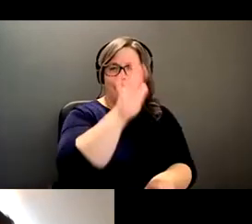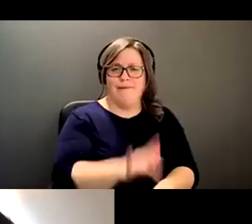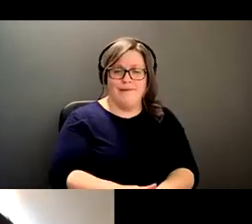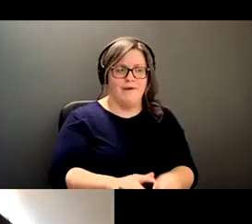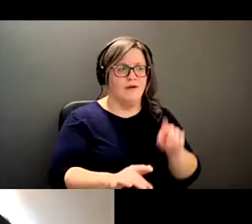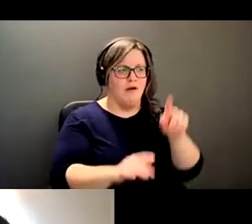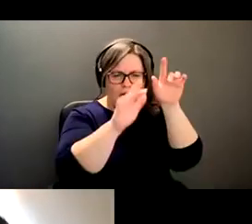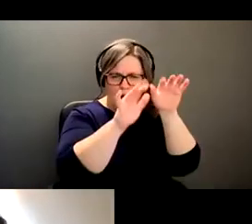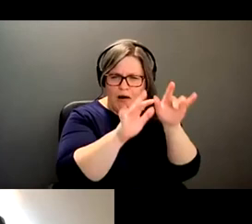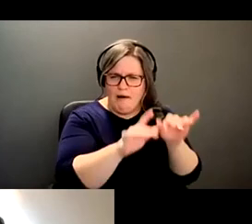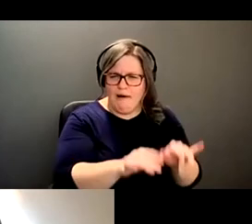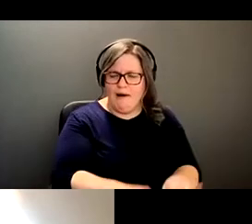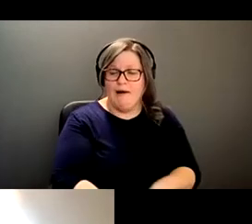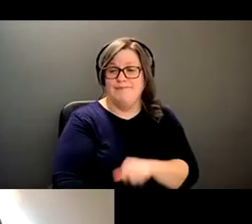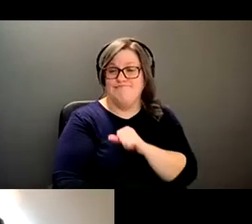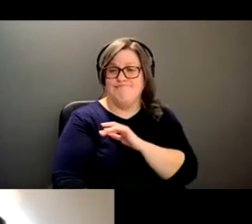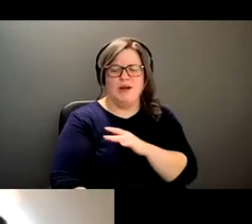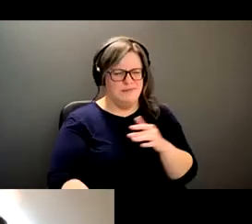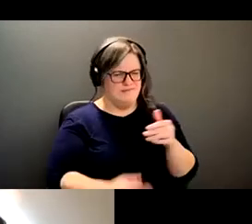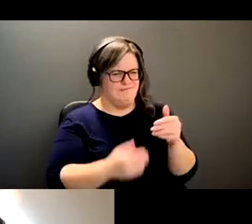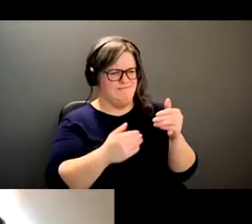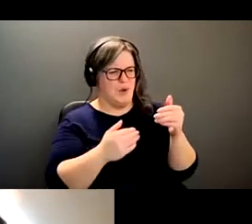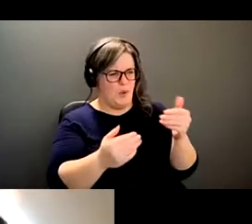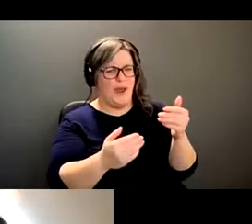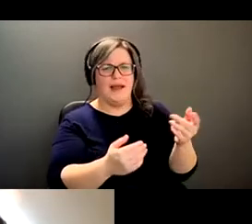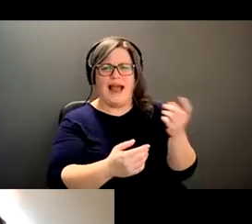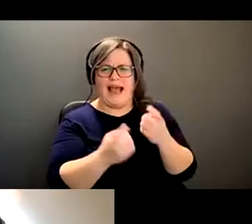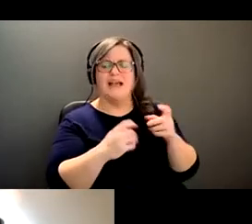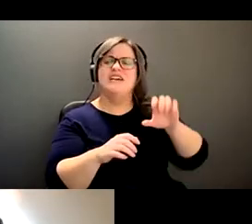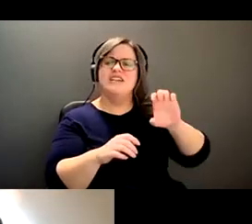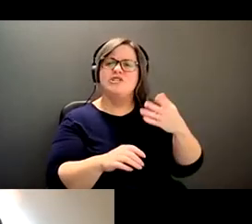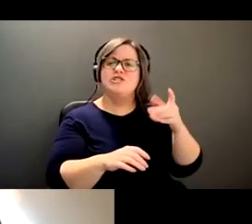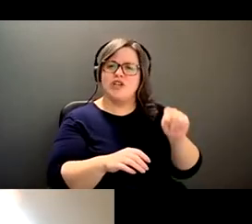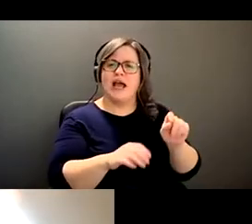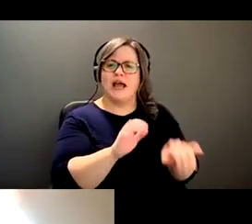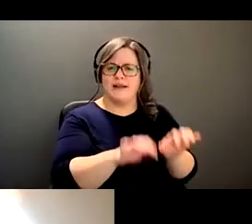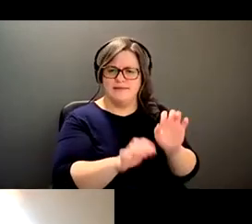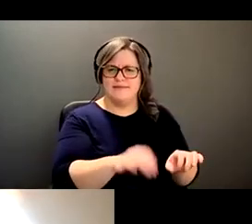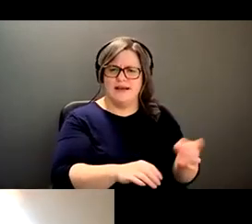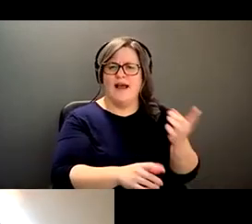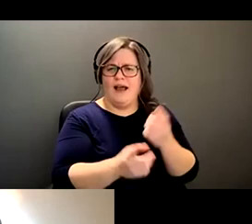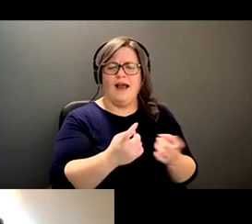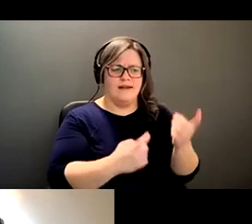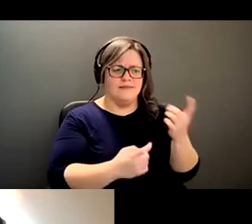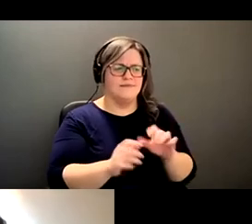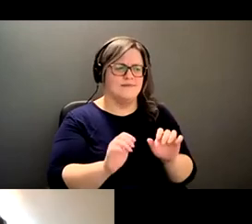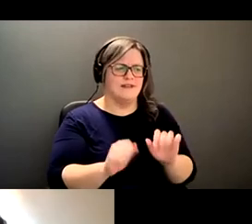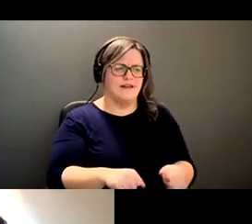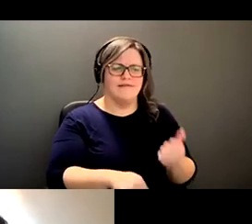In fact, I mean, feel free to ask us questions anytime. Interrupt us, please.